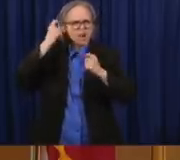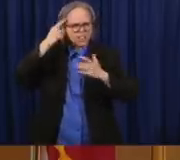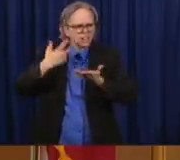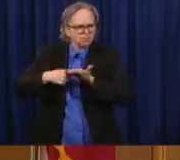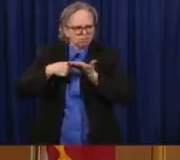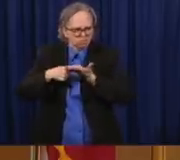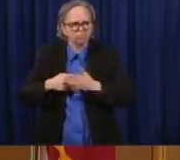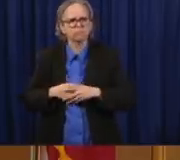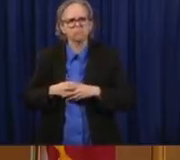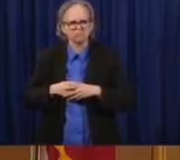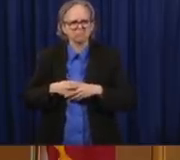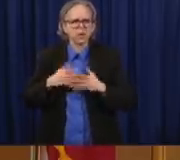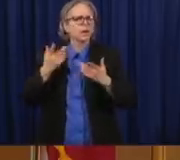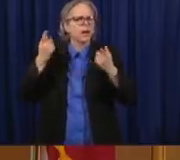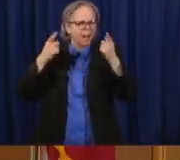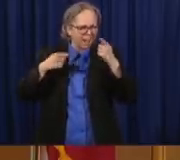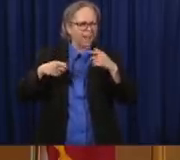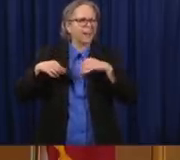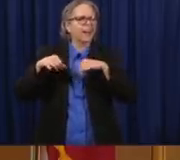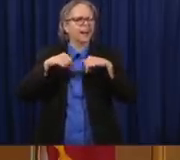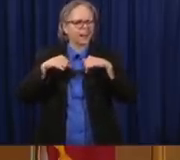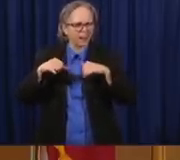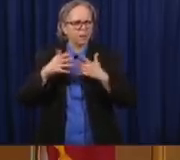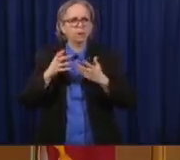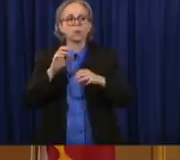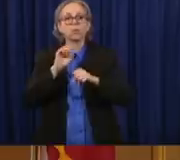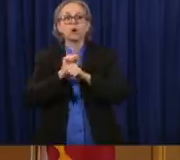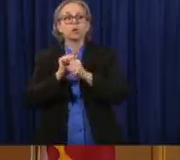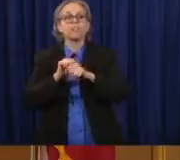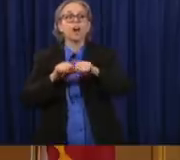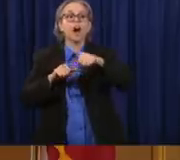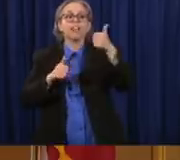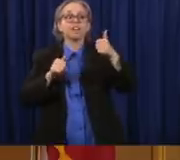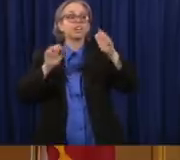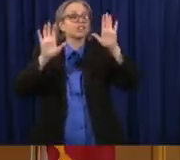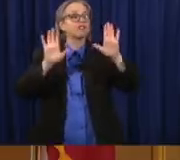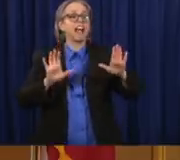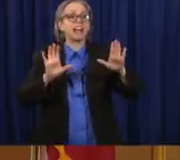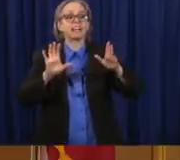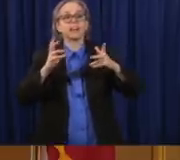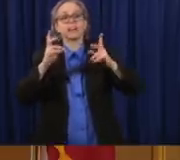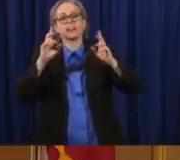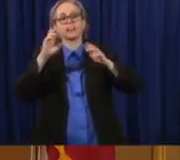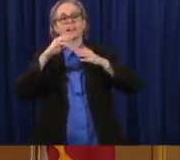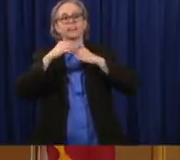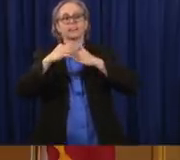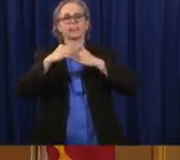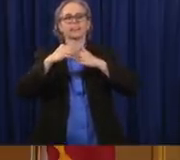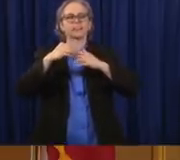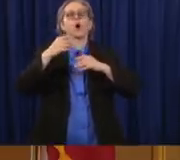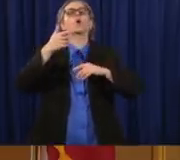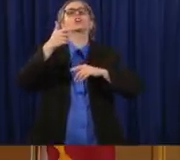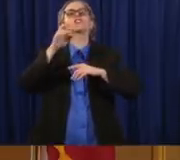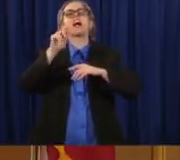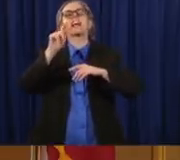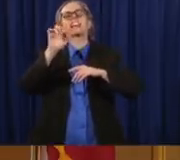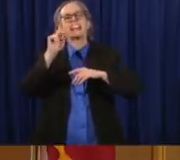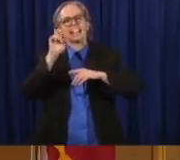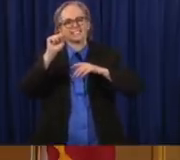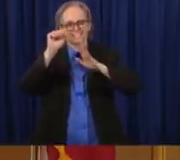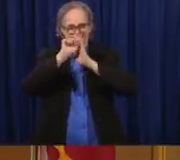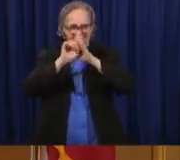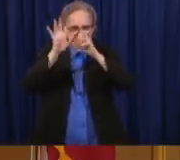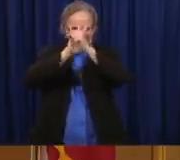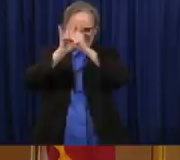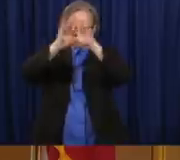We're also working with all the Great Lakes states' governors. So those are kind of two different little groups that